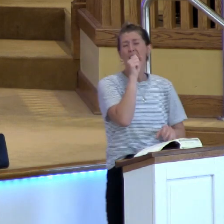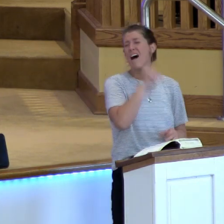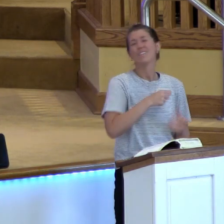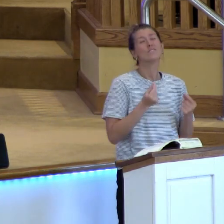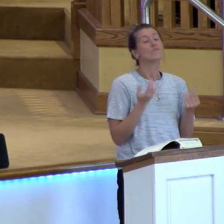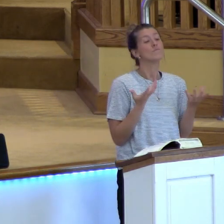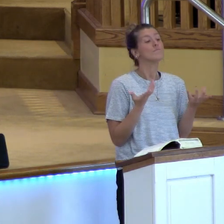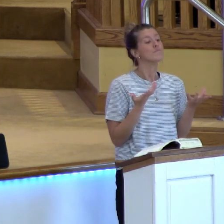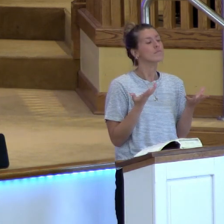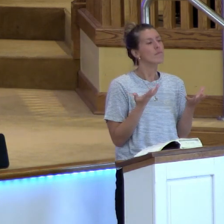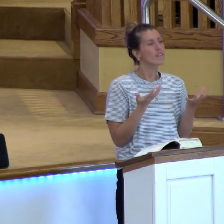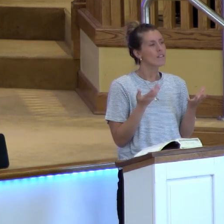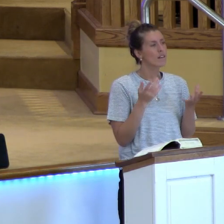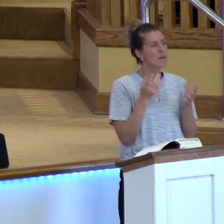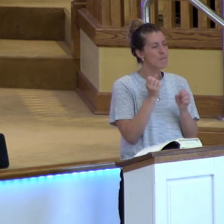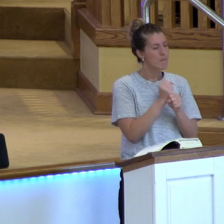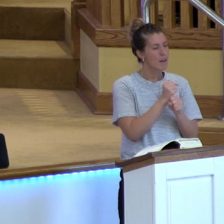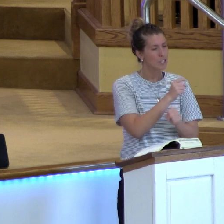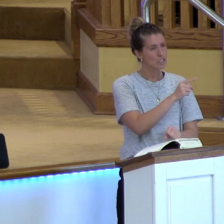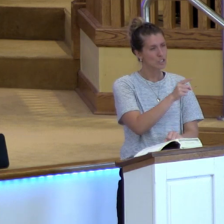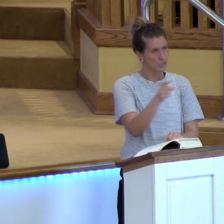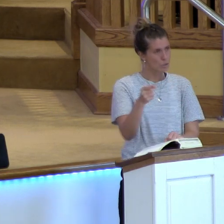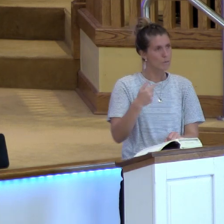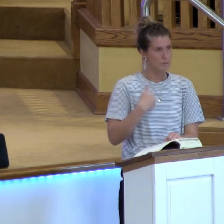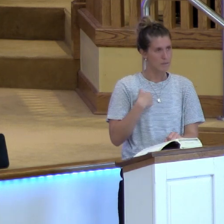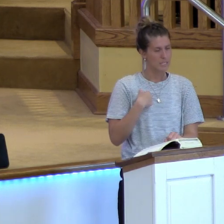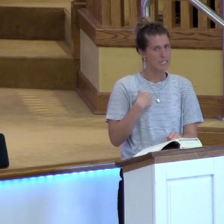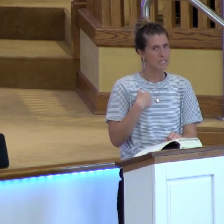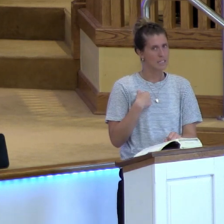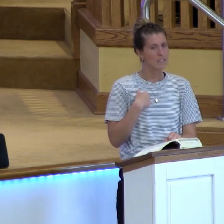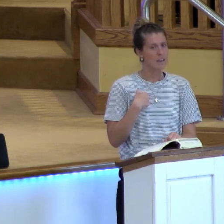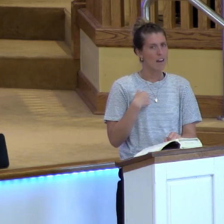you or me to somehow